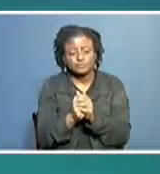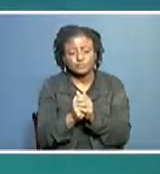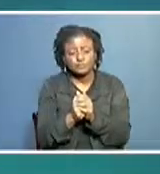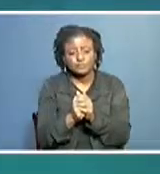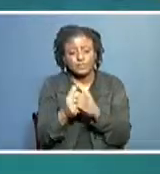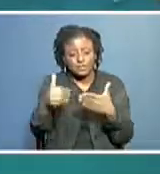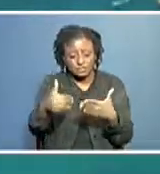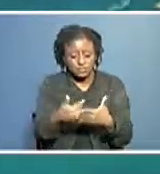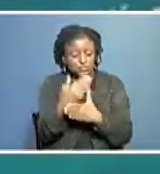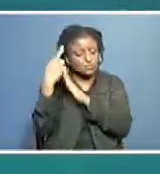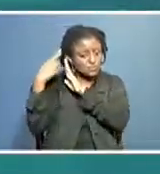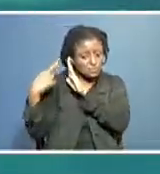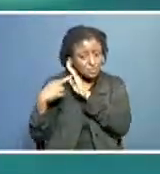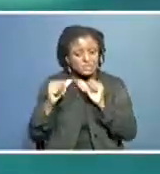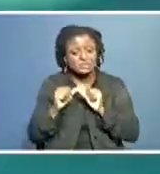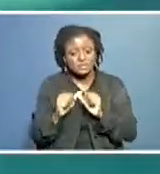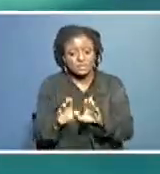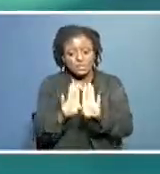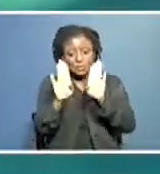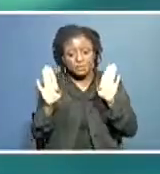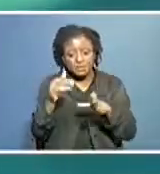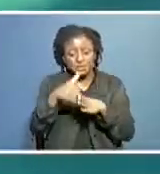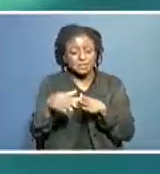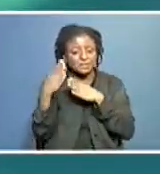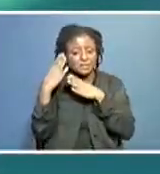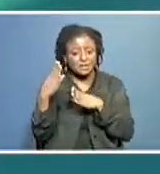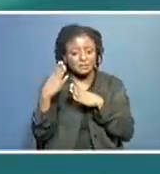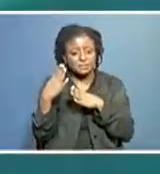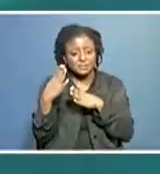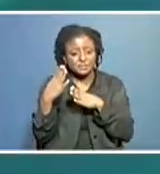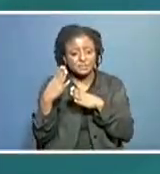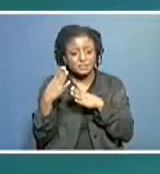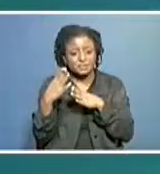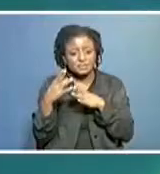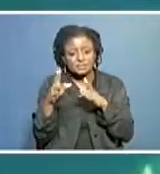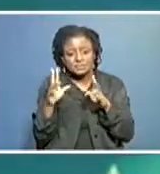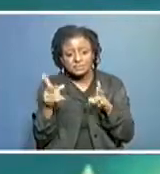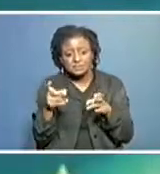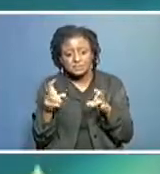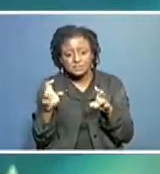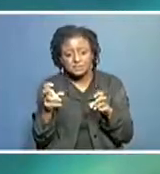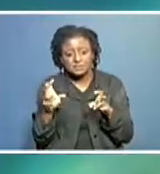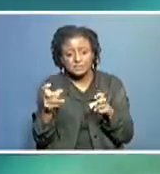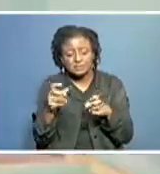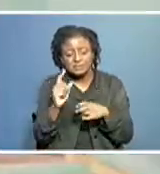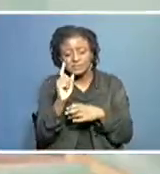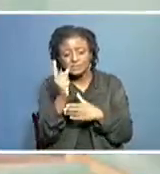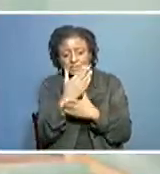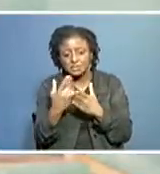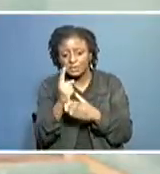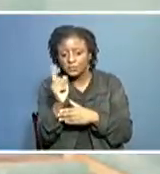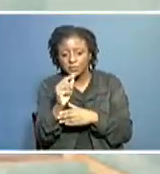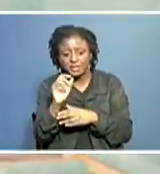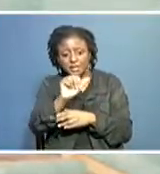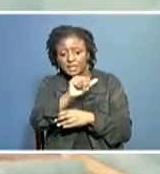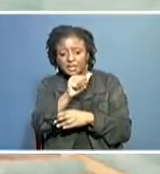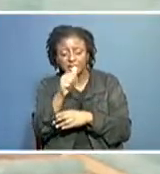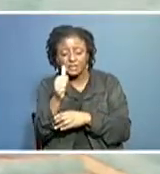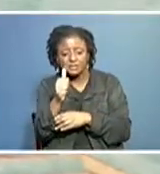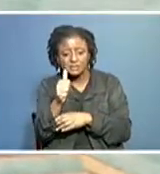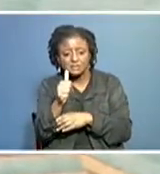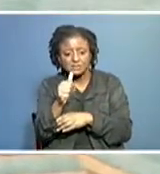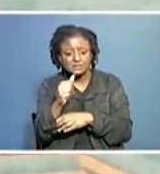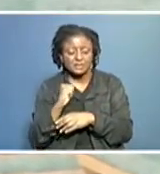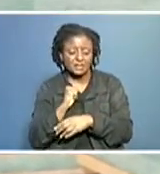Meantime, a new resort's to open in the Bahamas dubbed Somewhere Else. Atlantis Paradise Island Resort will partner with David